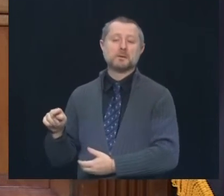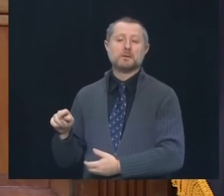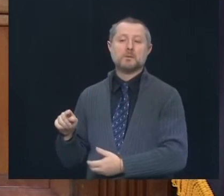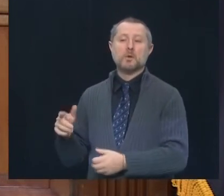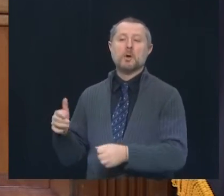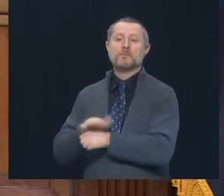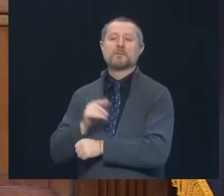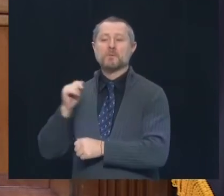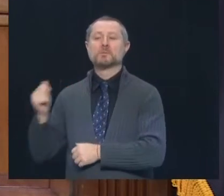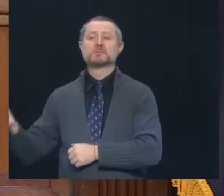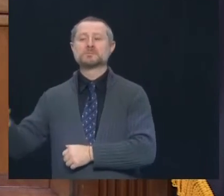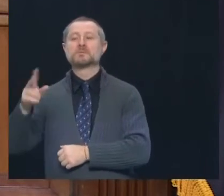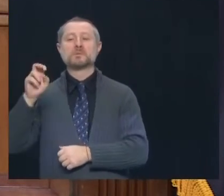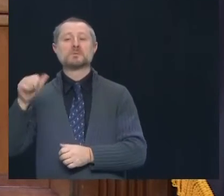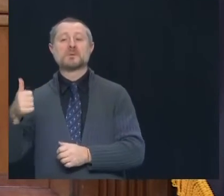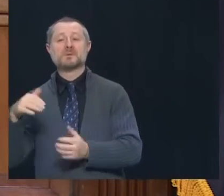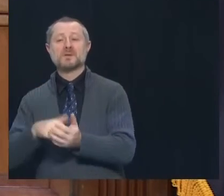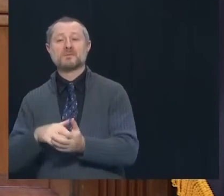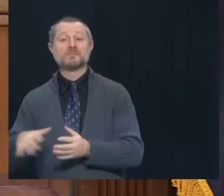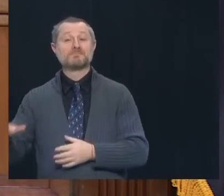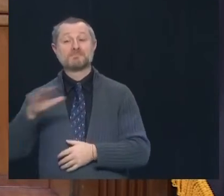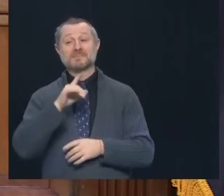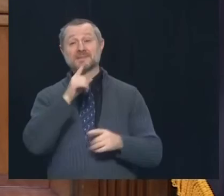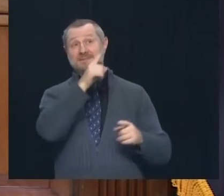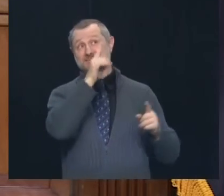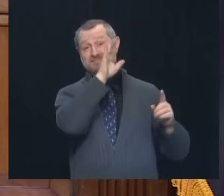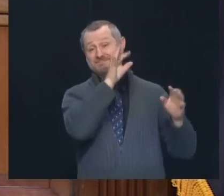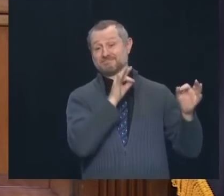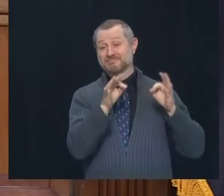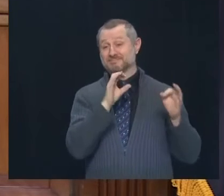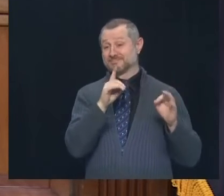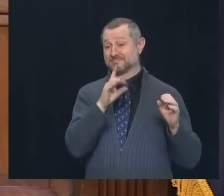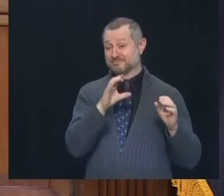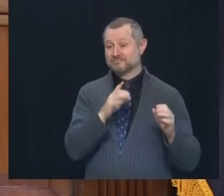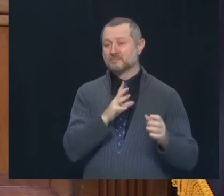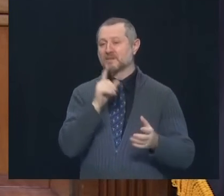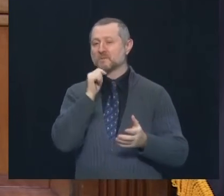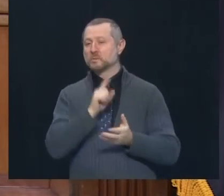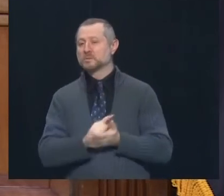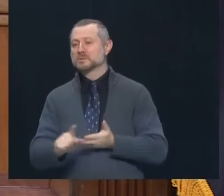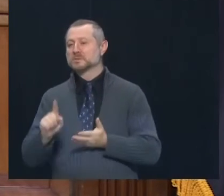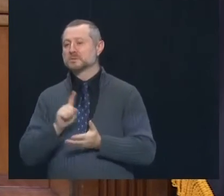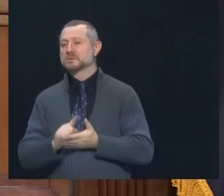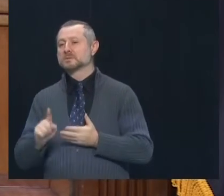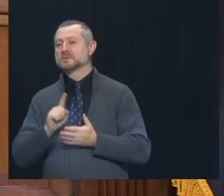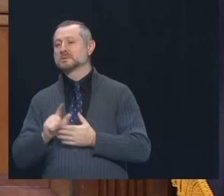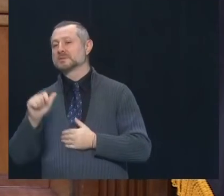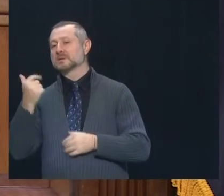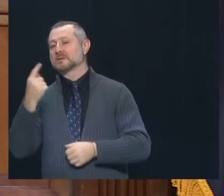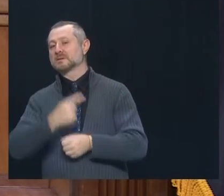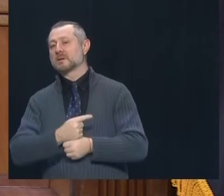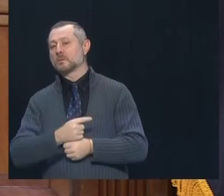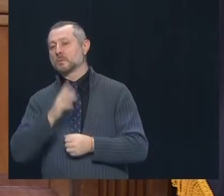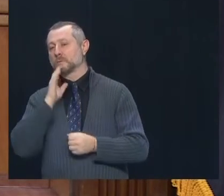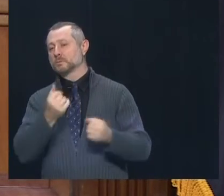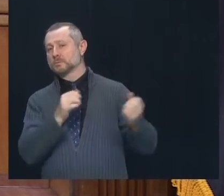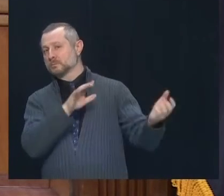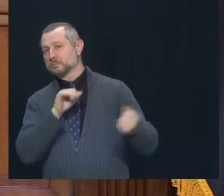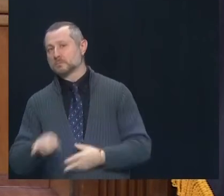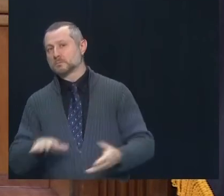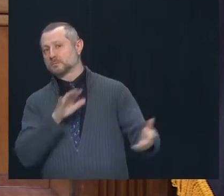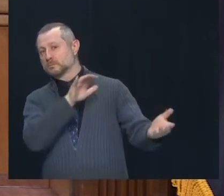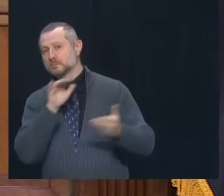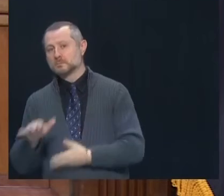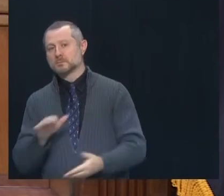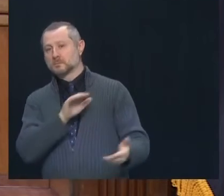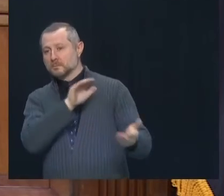say there will be a constant every 7-10 days, another shipment, another shipment, another shipment, so it'll be on a rolling basis. What